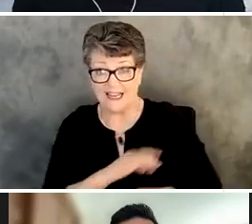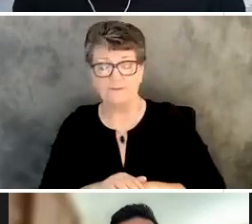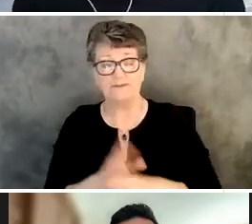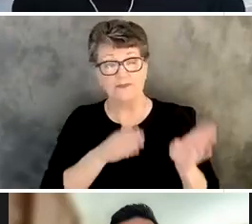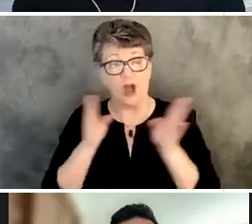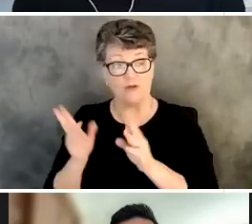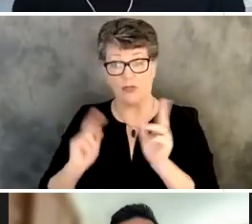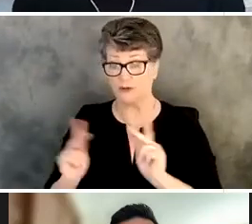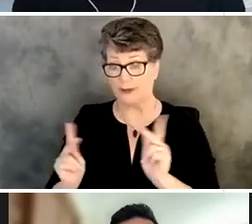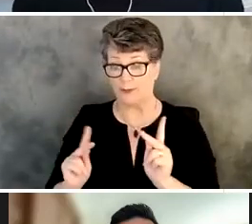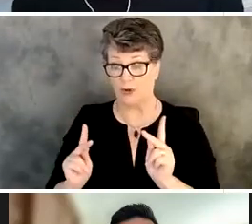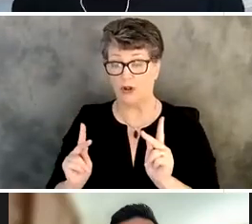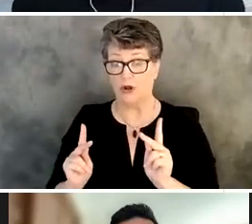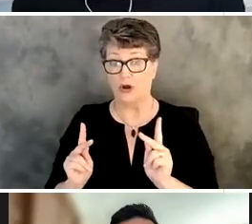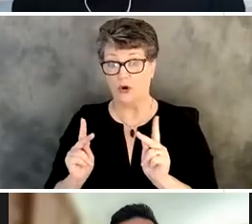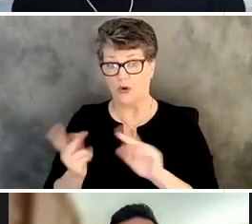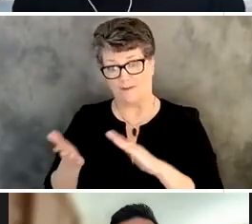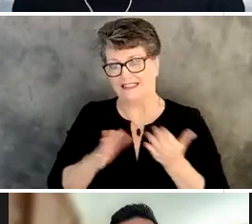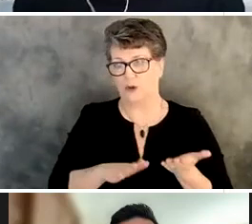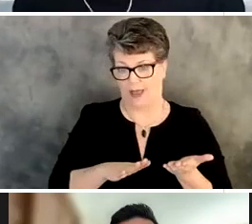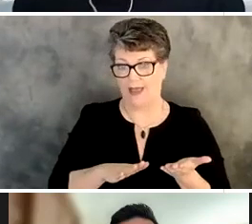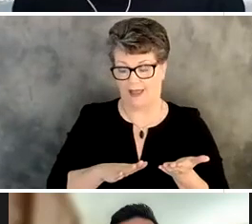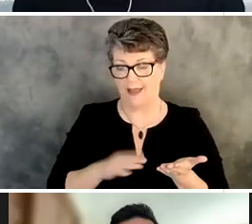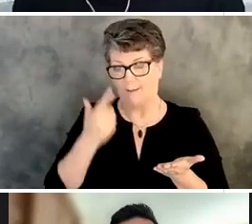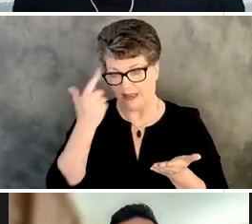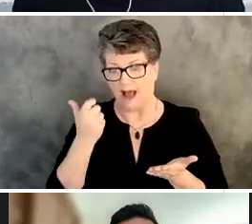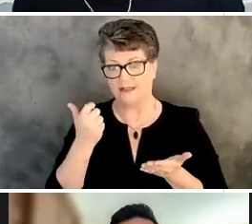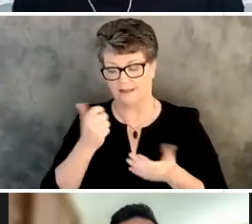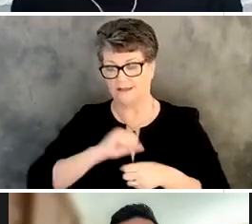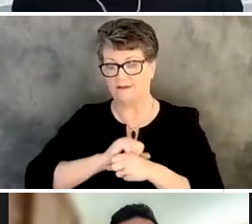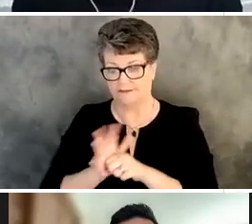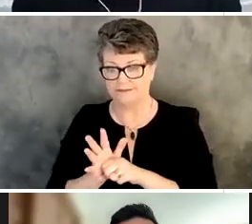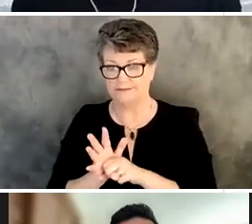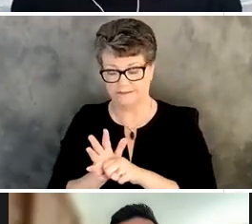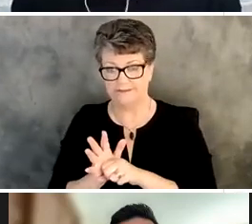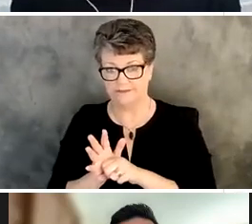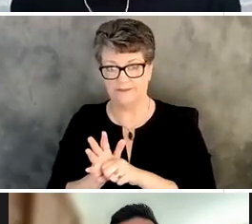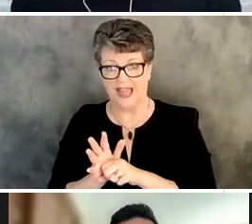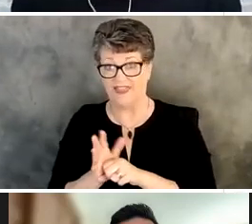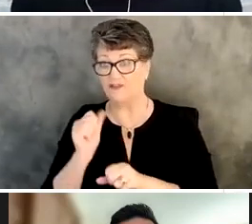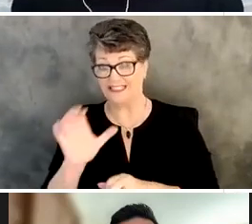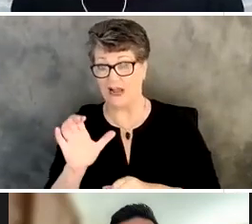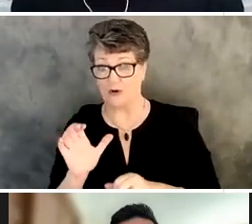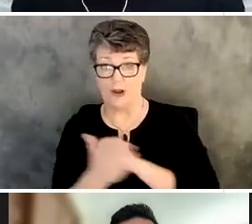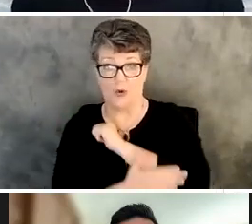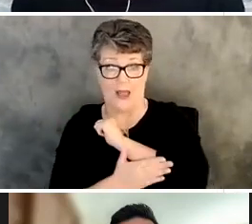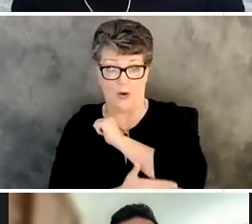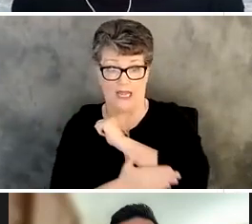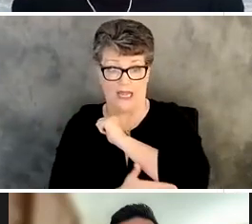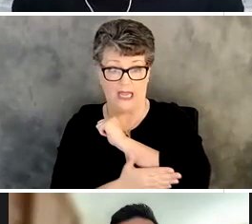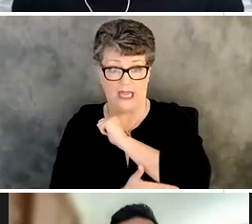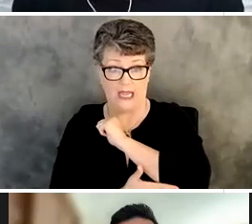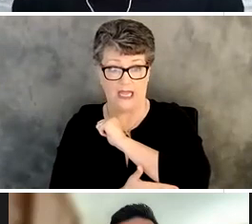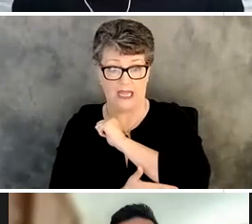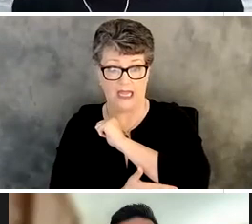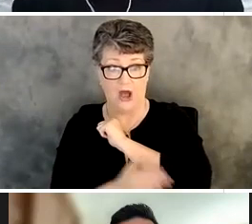those individuals who have passed away for the vaccination status, this is for Sacramento County.